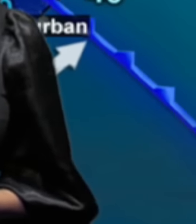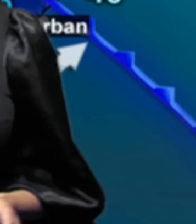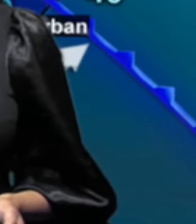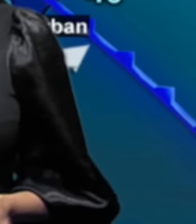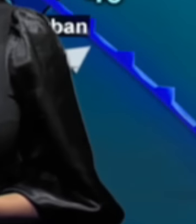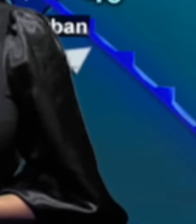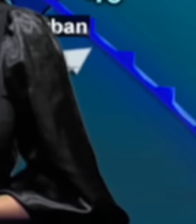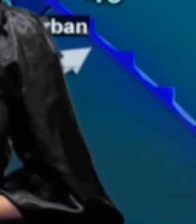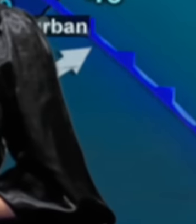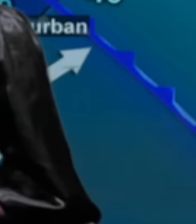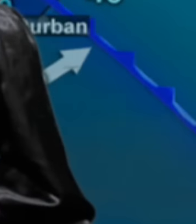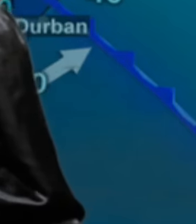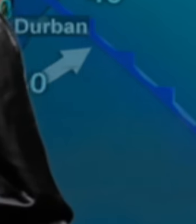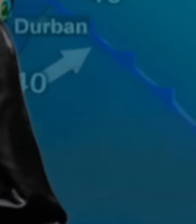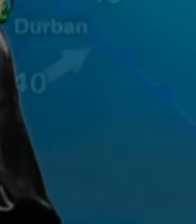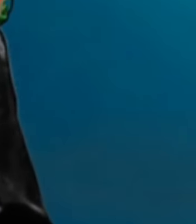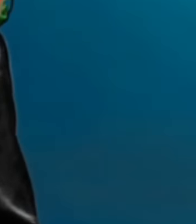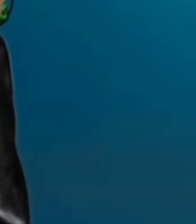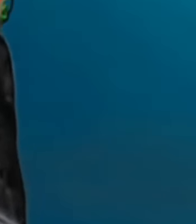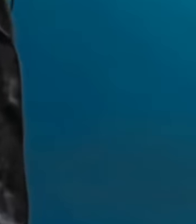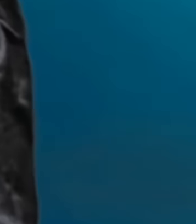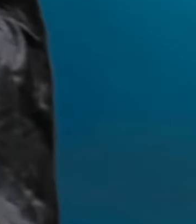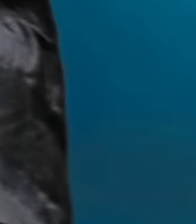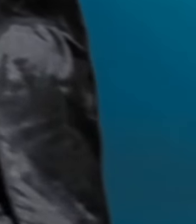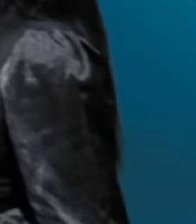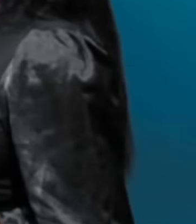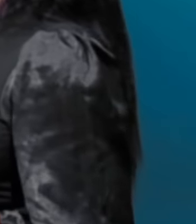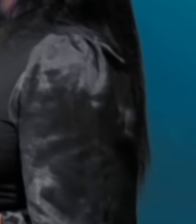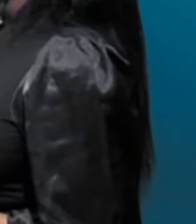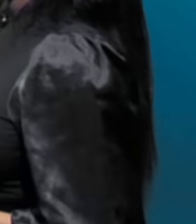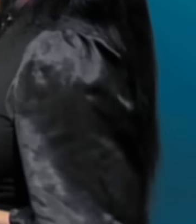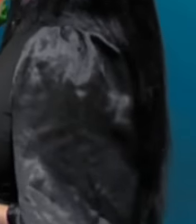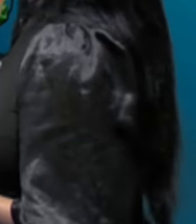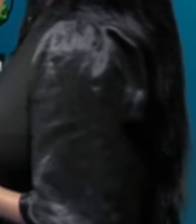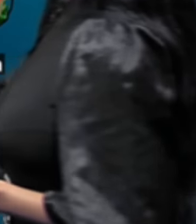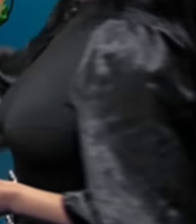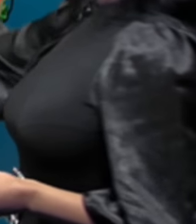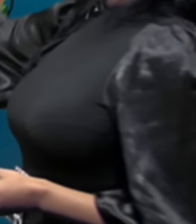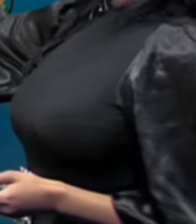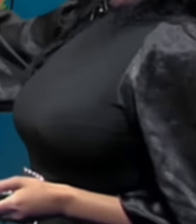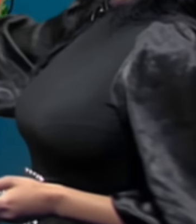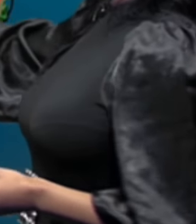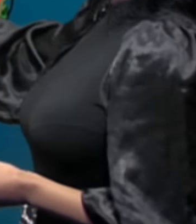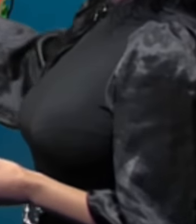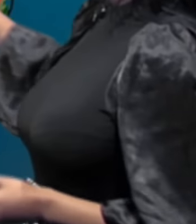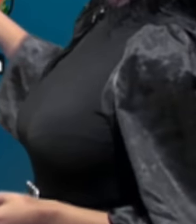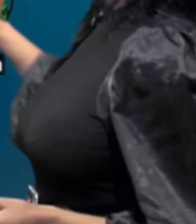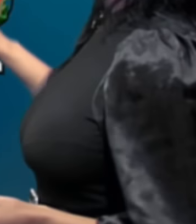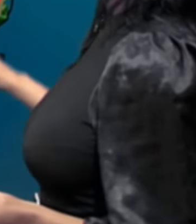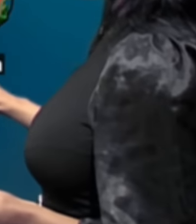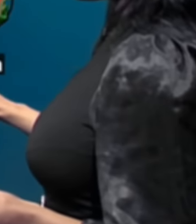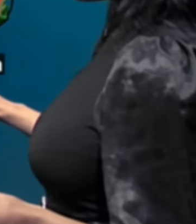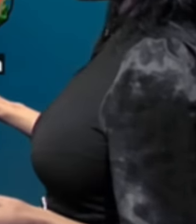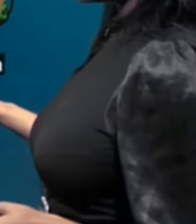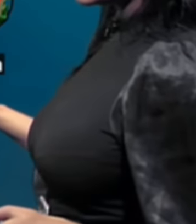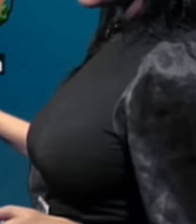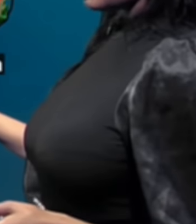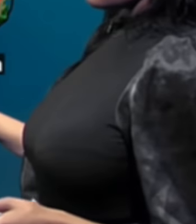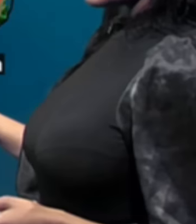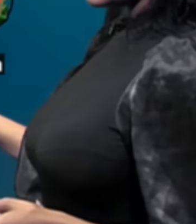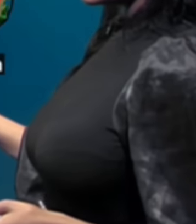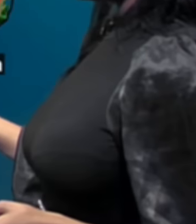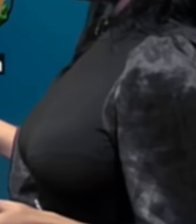nna le masarasarana a pula. Maemo a bosa ba nna le gone gore tsibusa ka melelo ya naga mo bogareng jwa naga fa re lebelela ko karolong ya